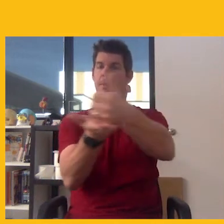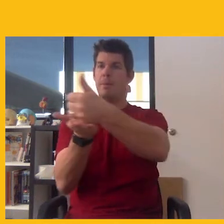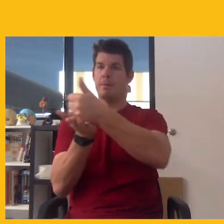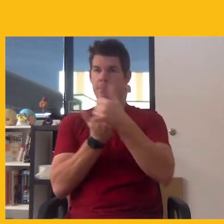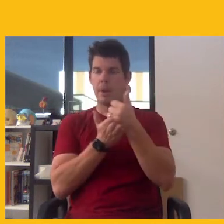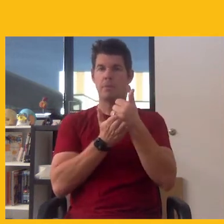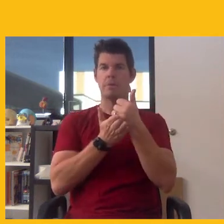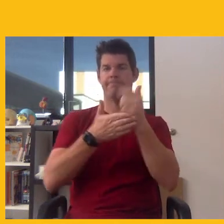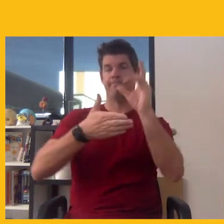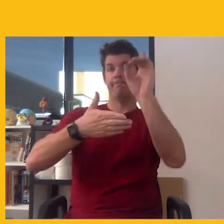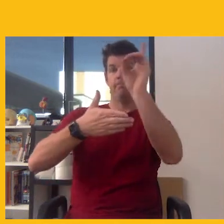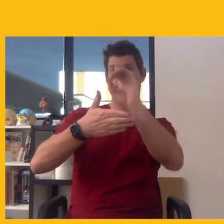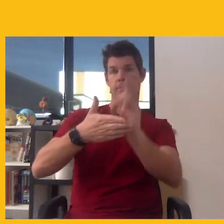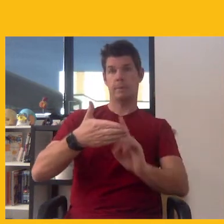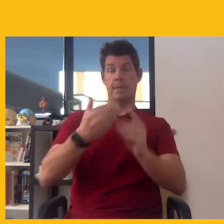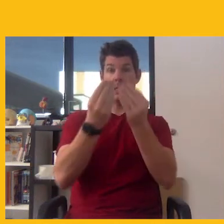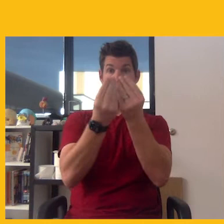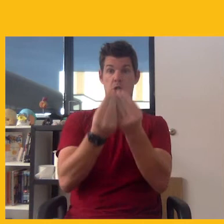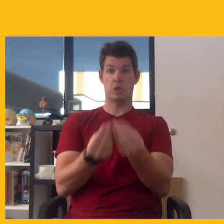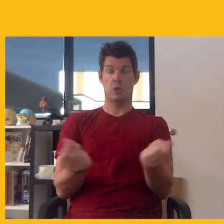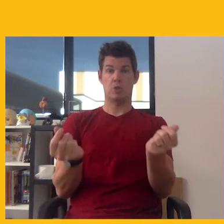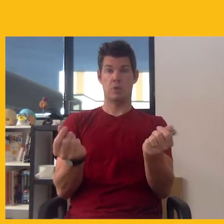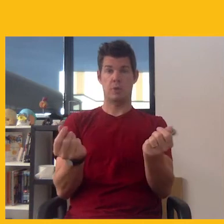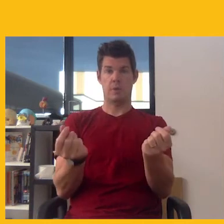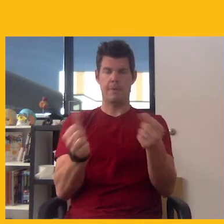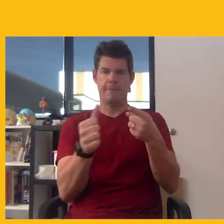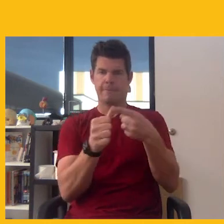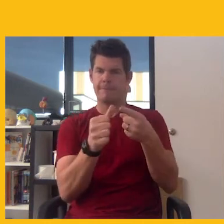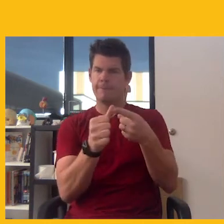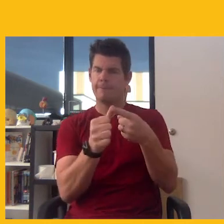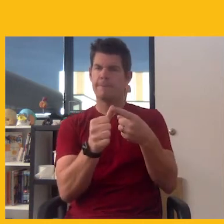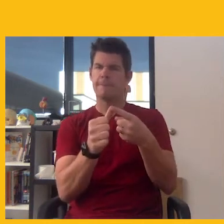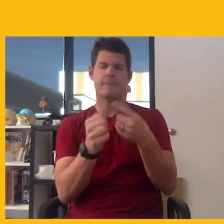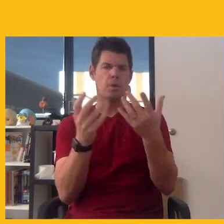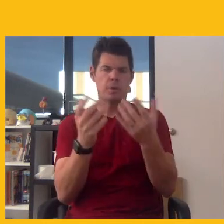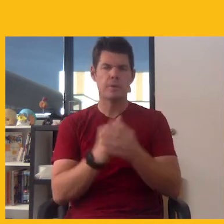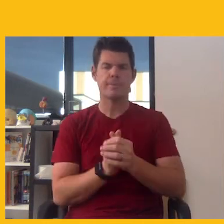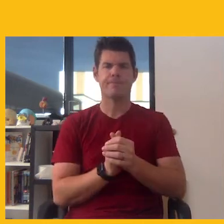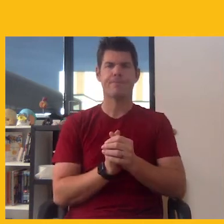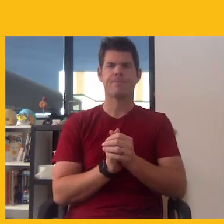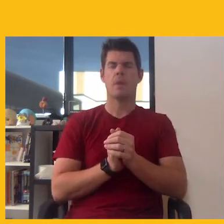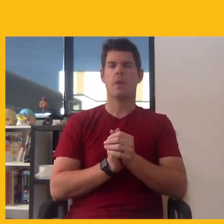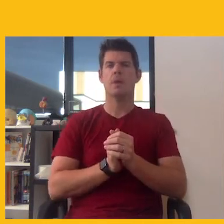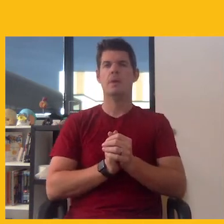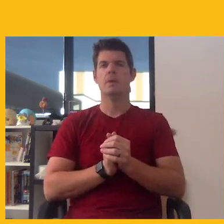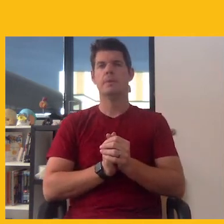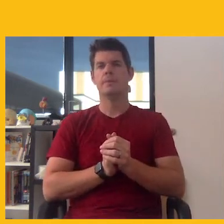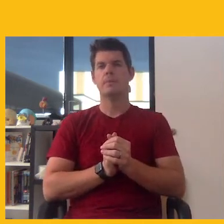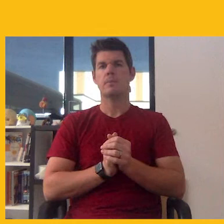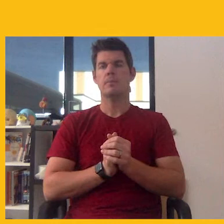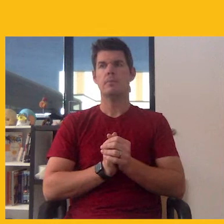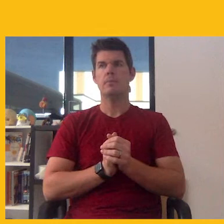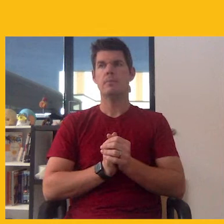a solution? But first, I really want to create that, phrase it as